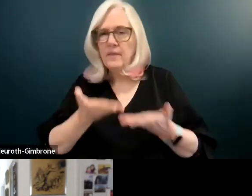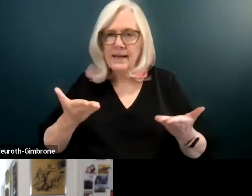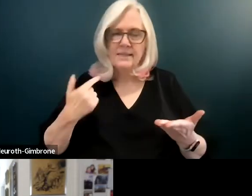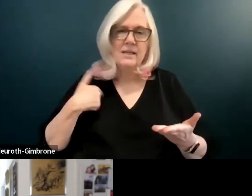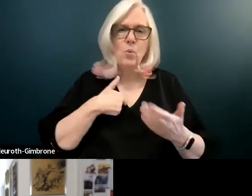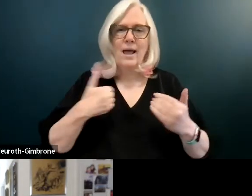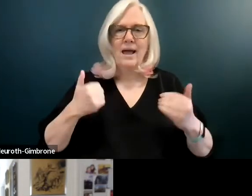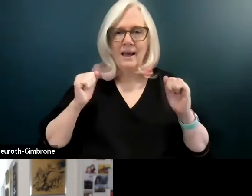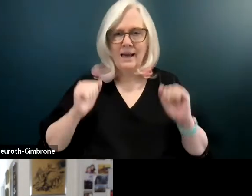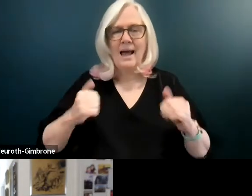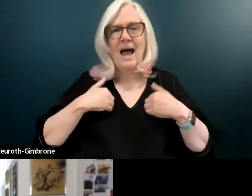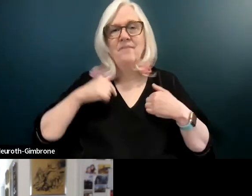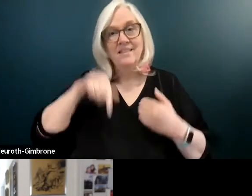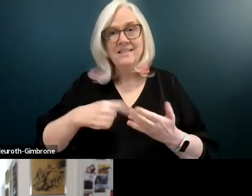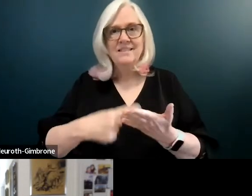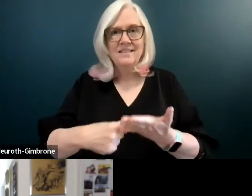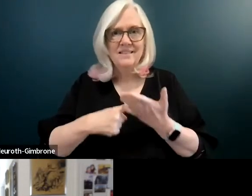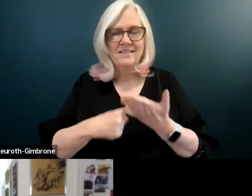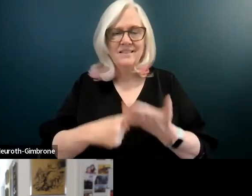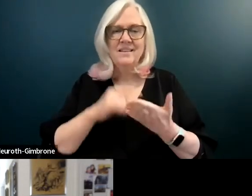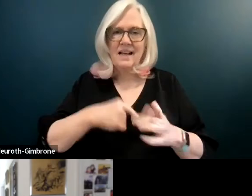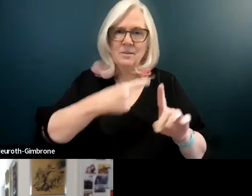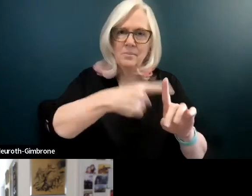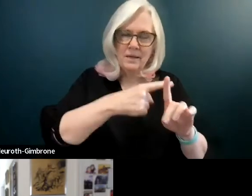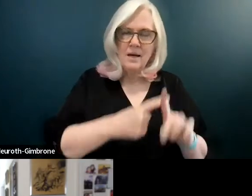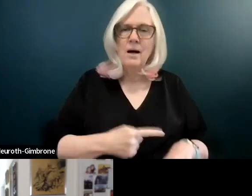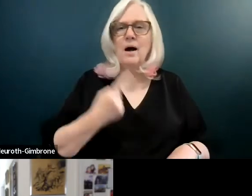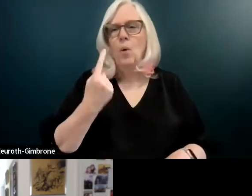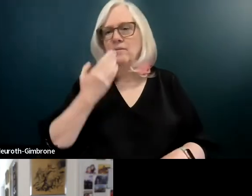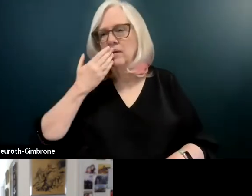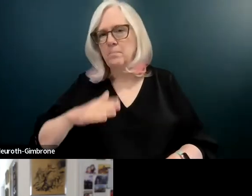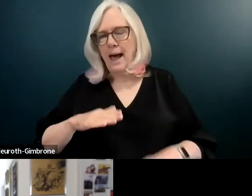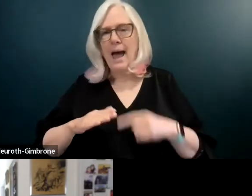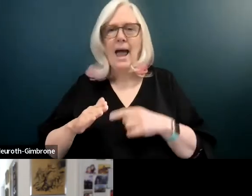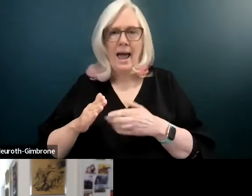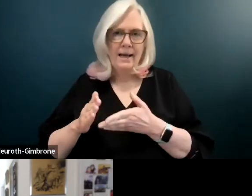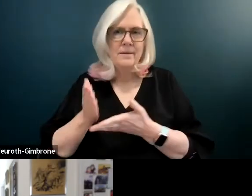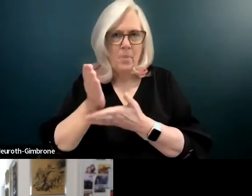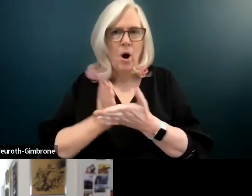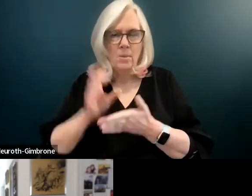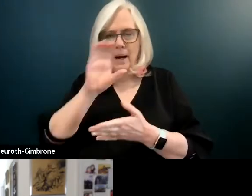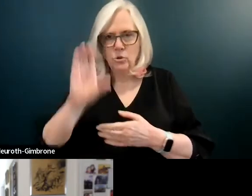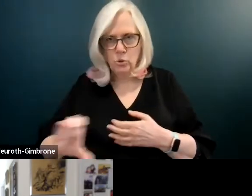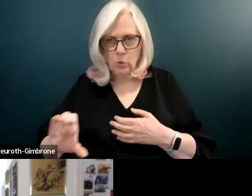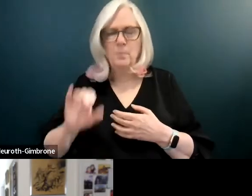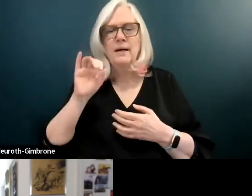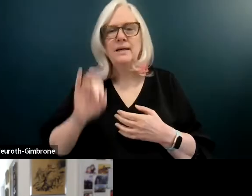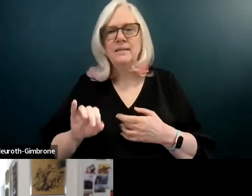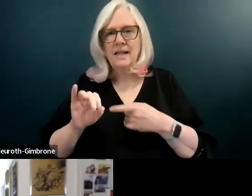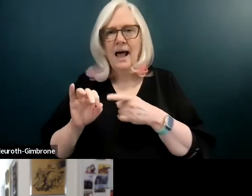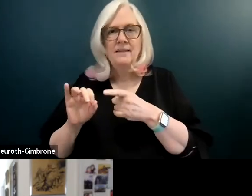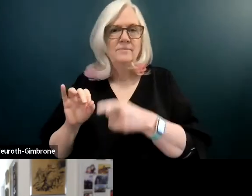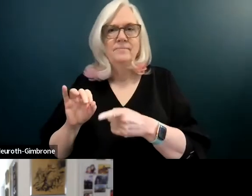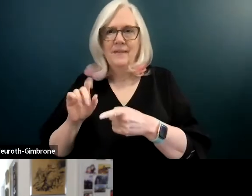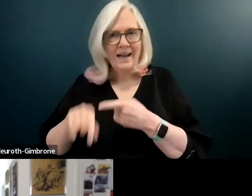this discussion. One of the bad sides around Zoom is I can't see any of your faces. So I don't know if you're shaking